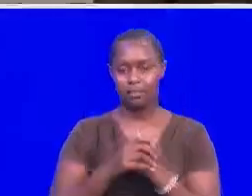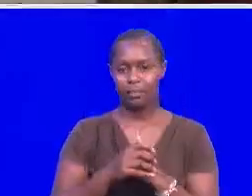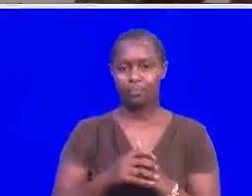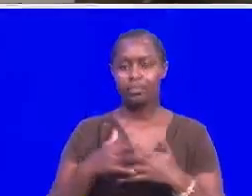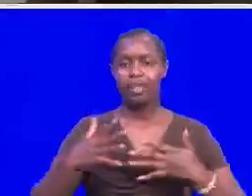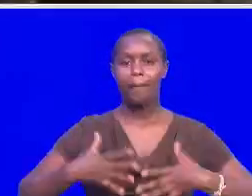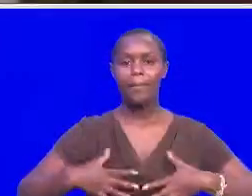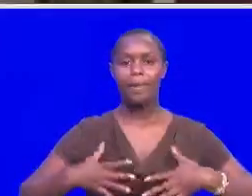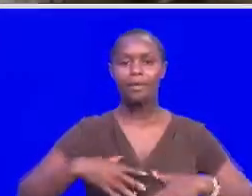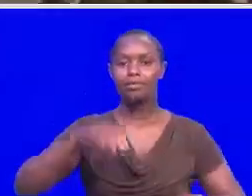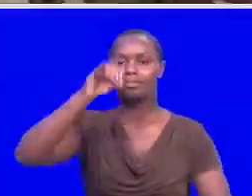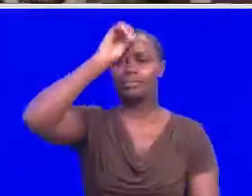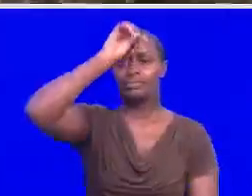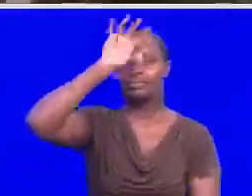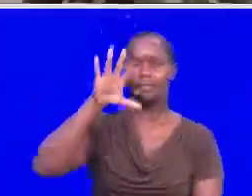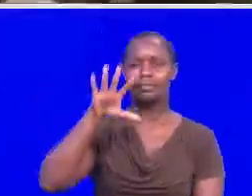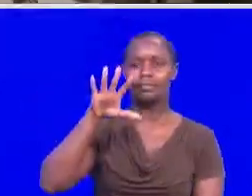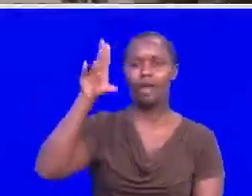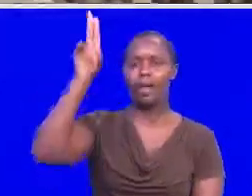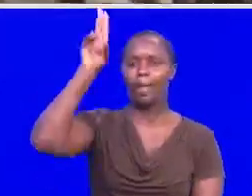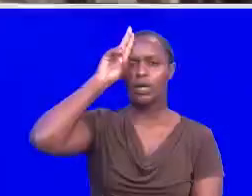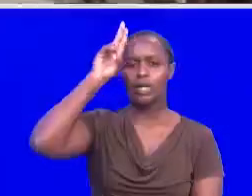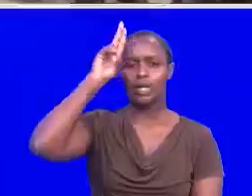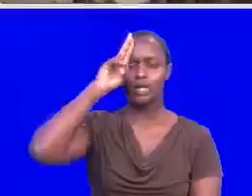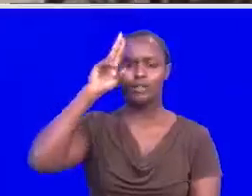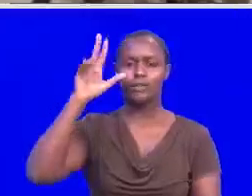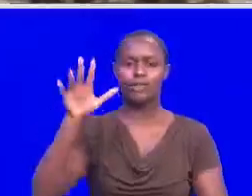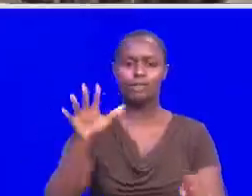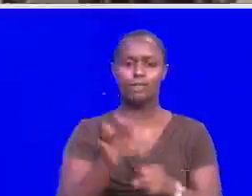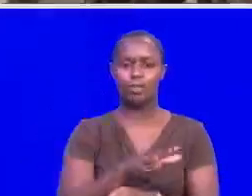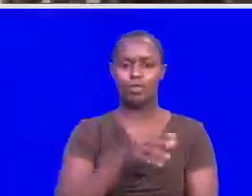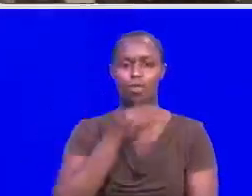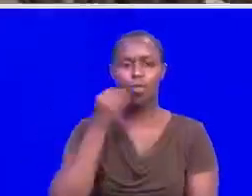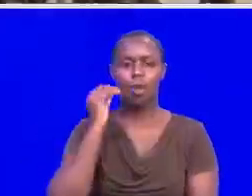shock after the police infiltrated their streets.